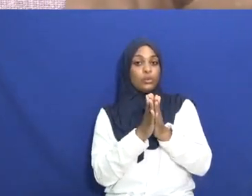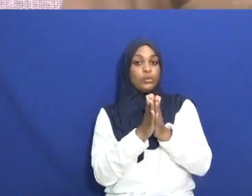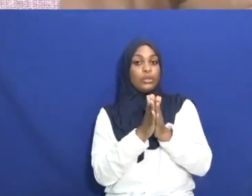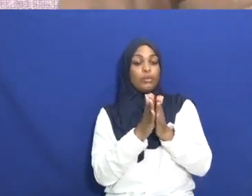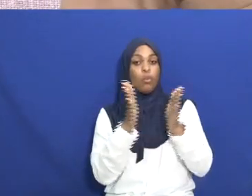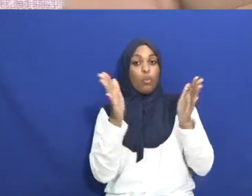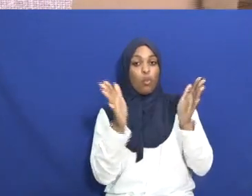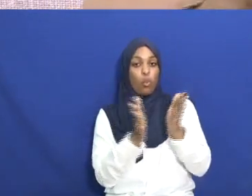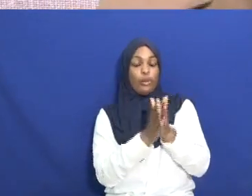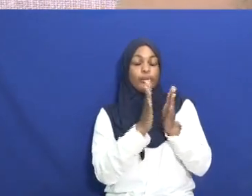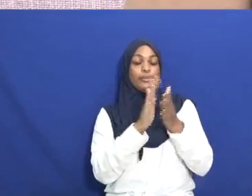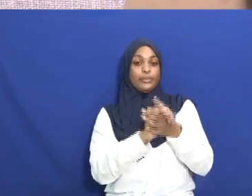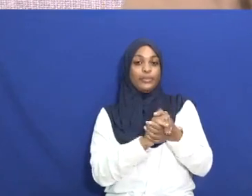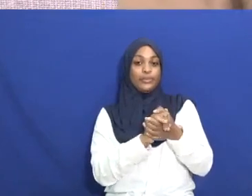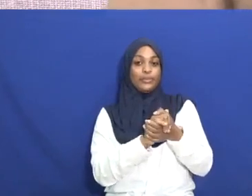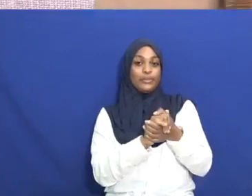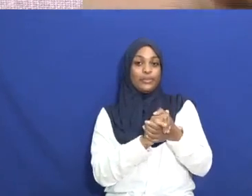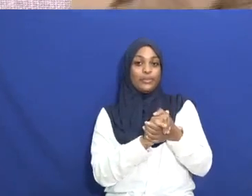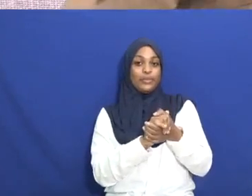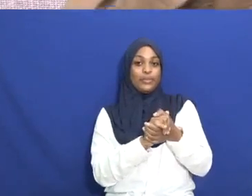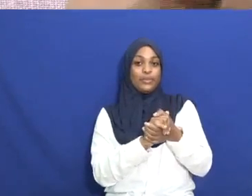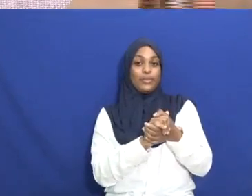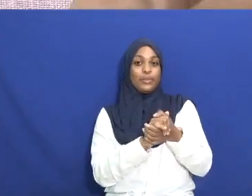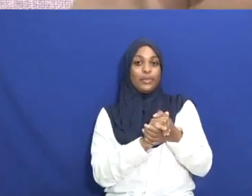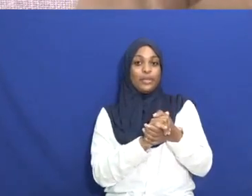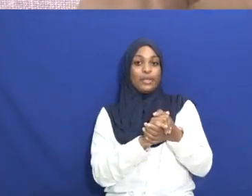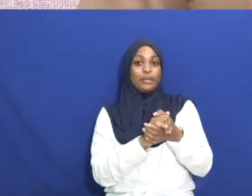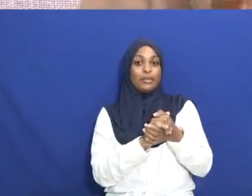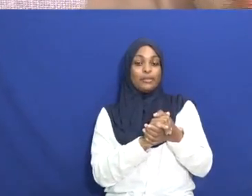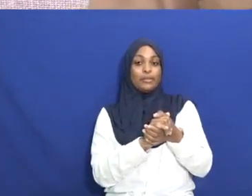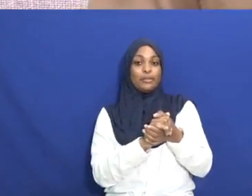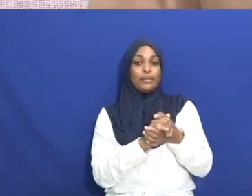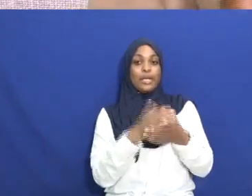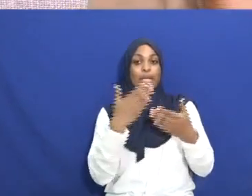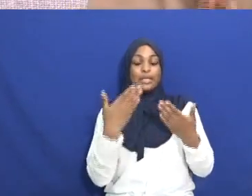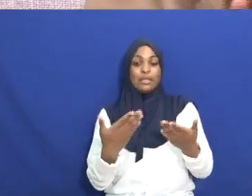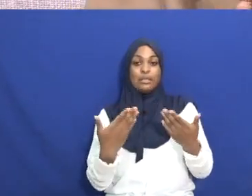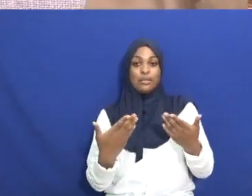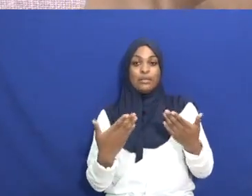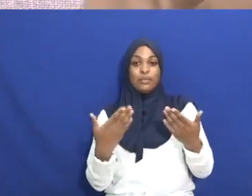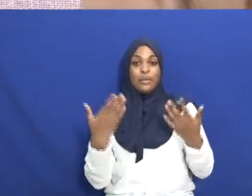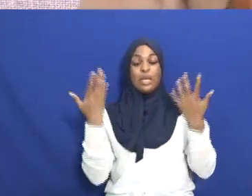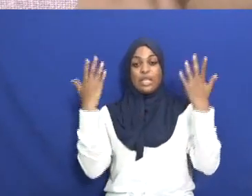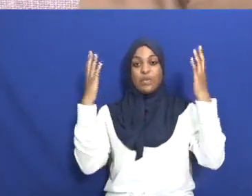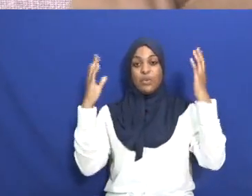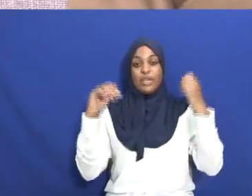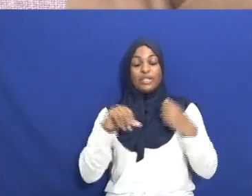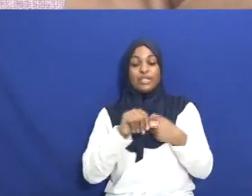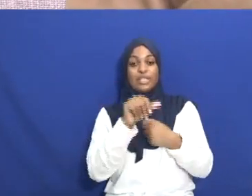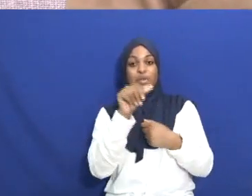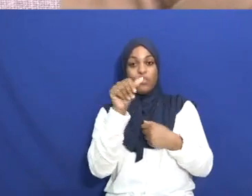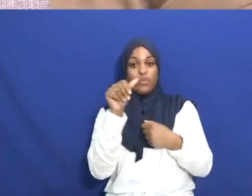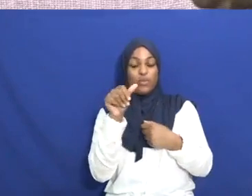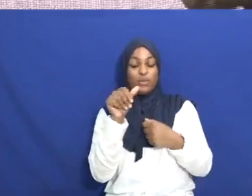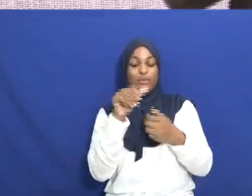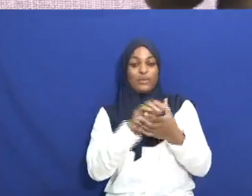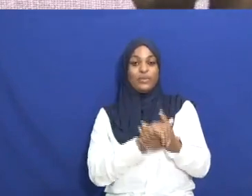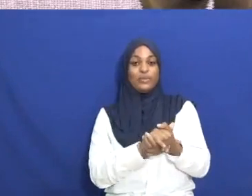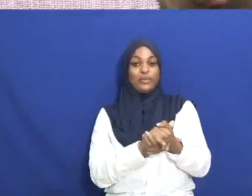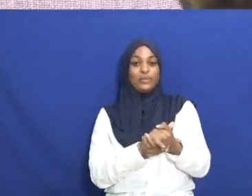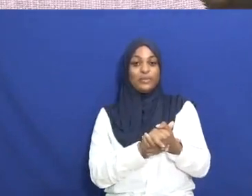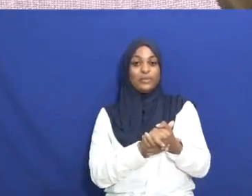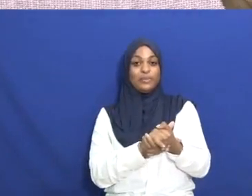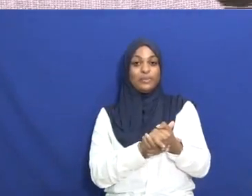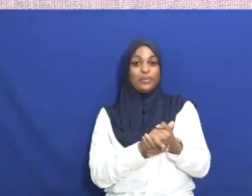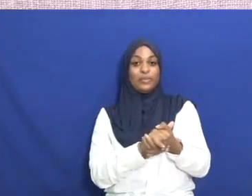factorial. So we'll praise ourselves by using factorial mode. Okay, I'll show